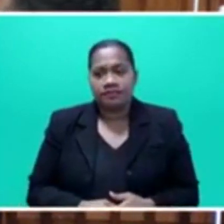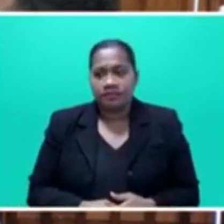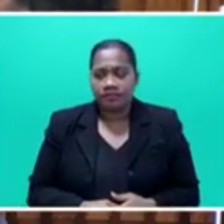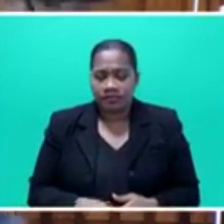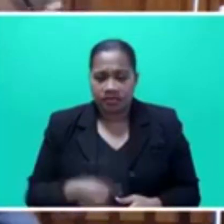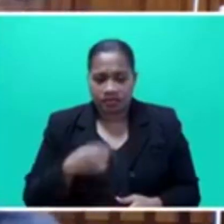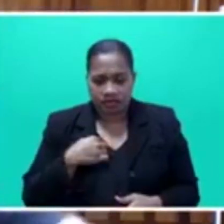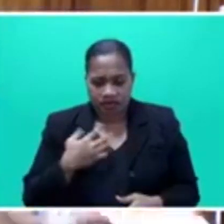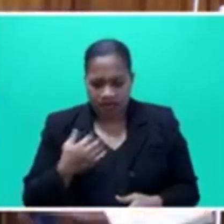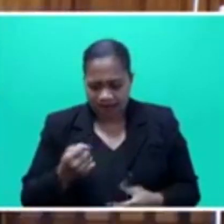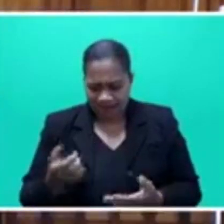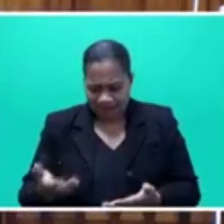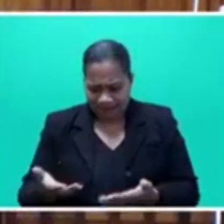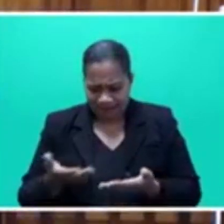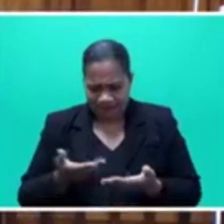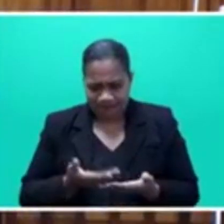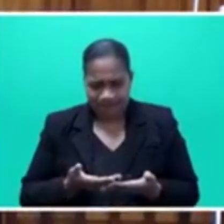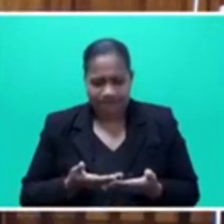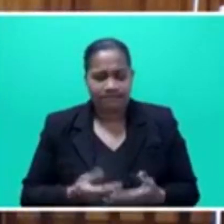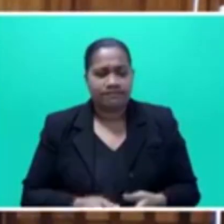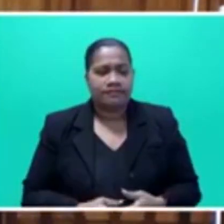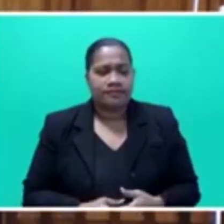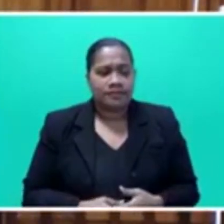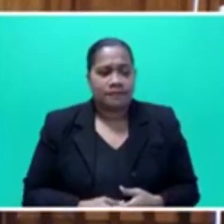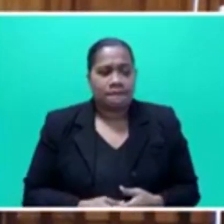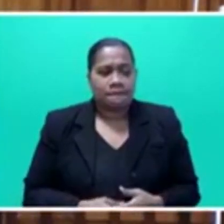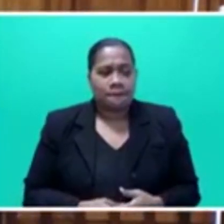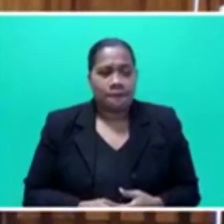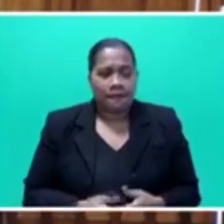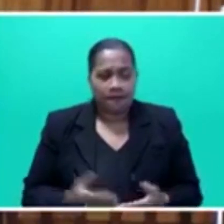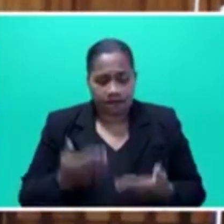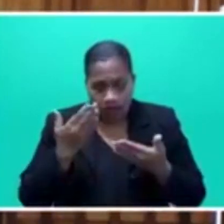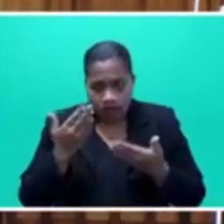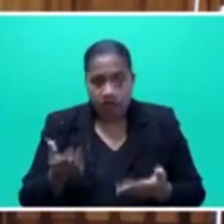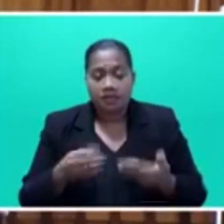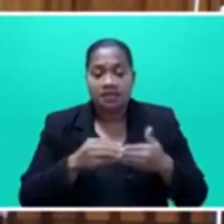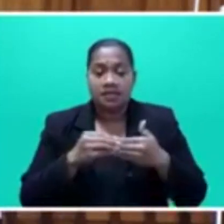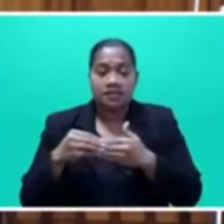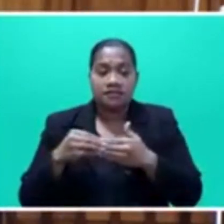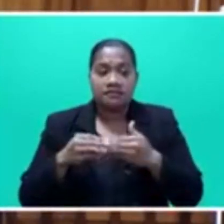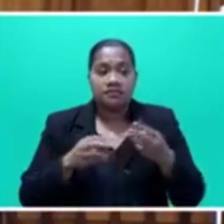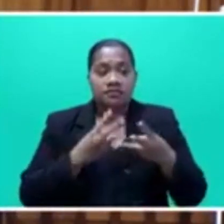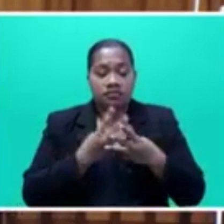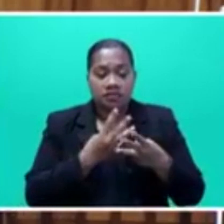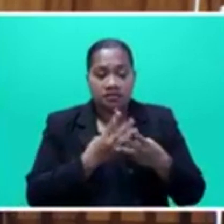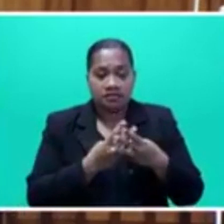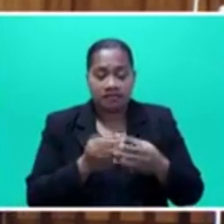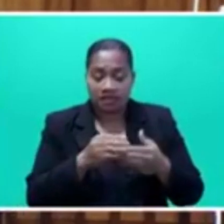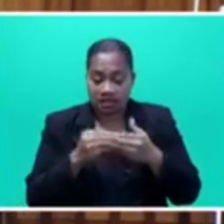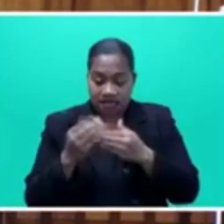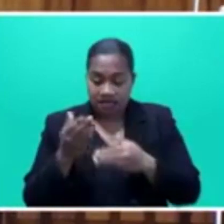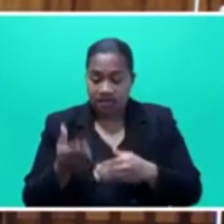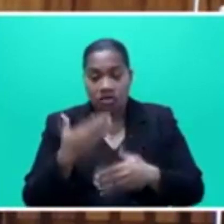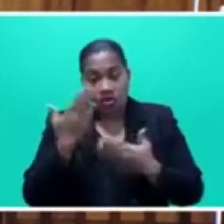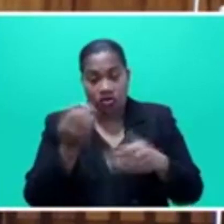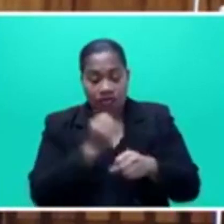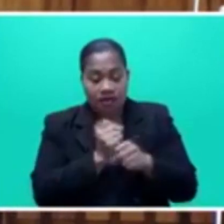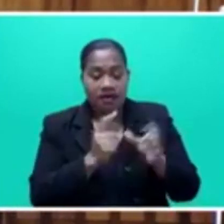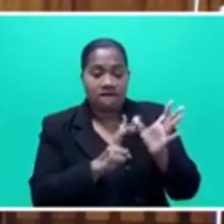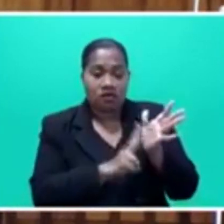from the Hansard. Honourable leader of Sodelpa, the leader here, Honourable Gavoka, he had